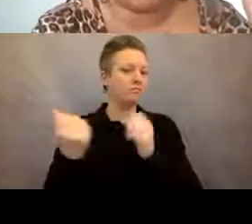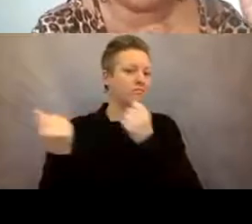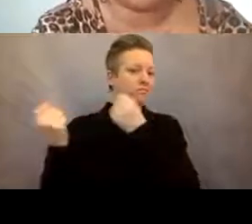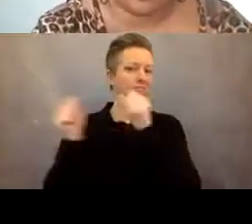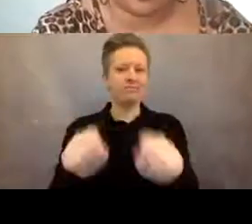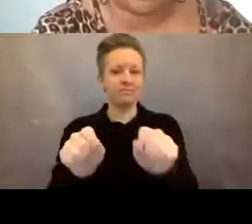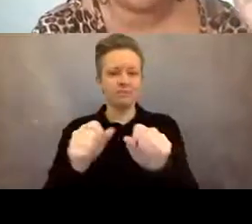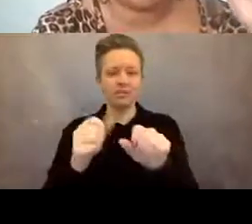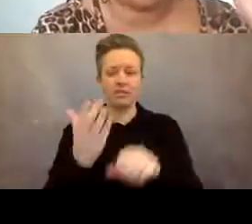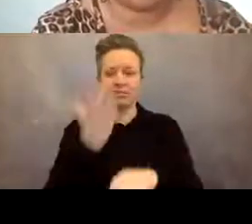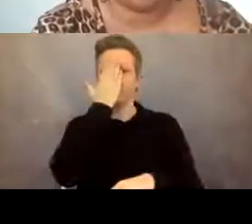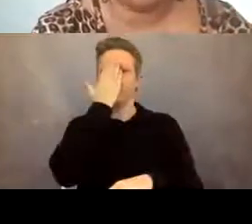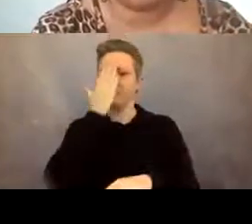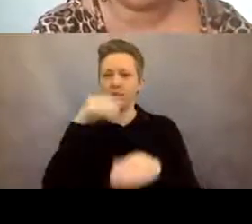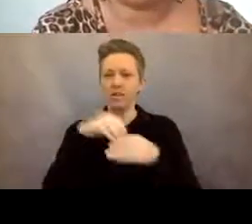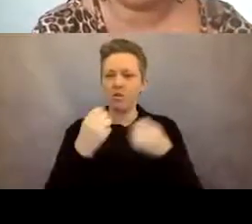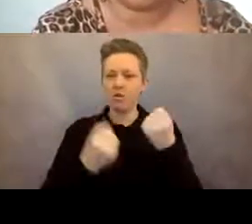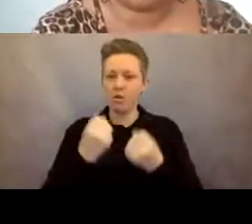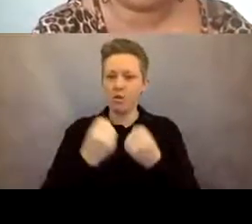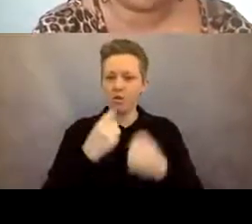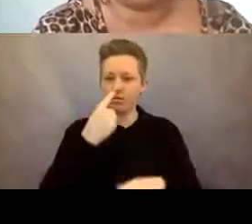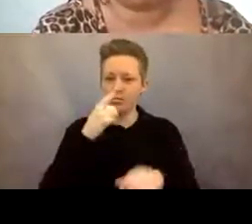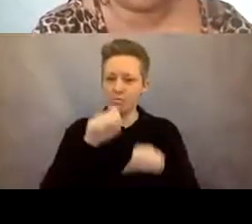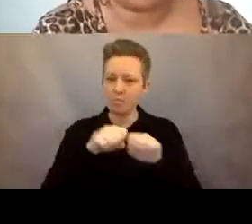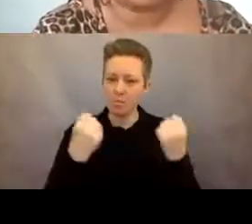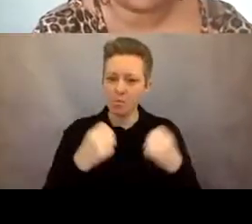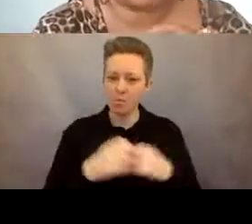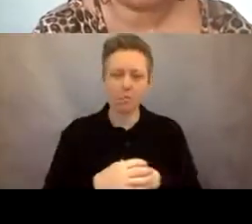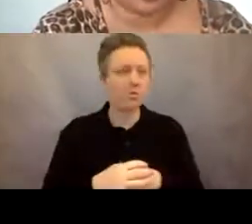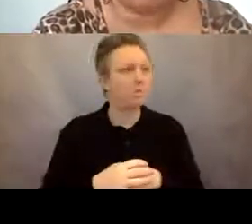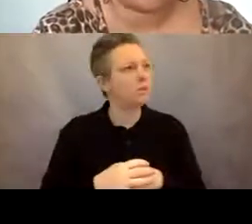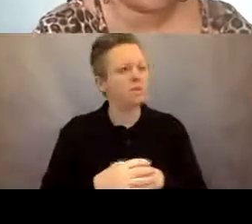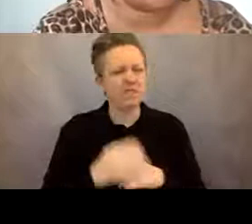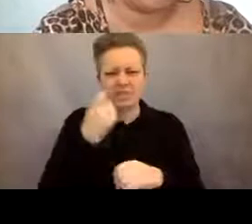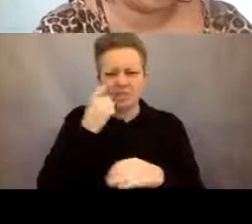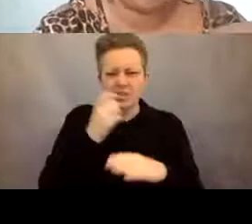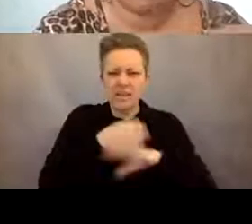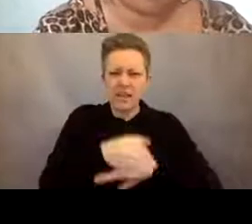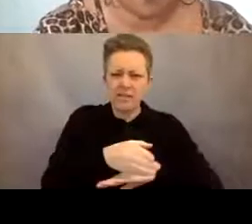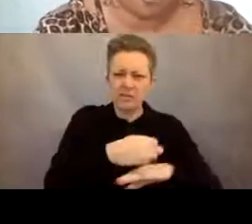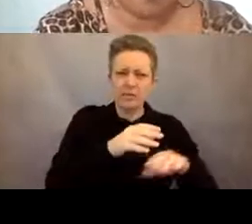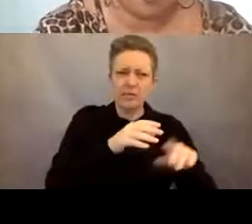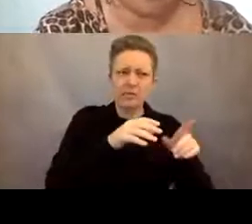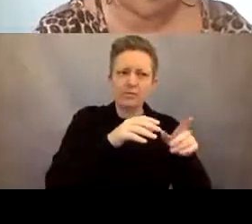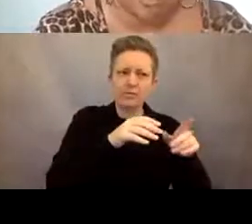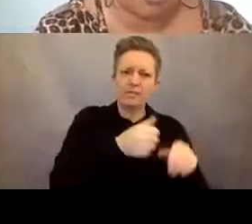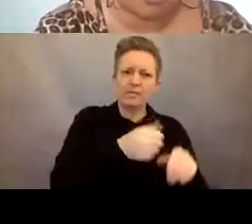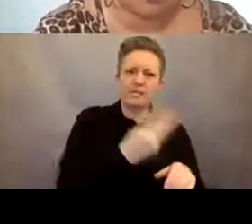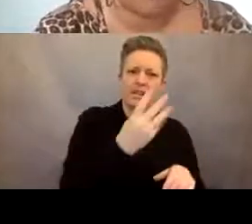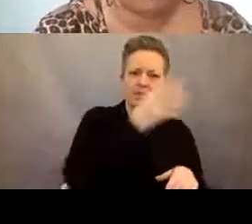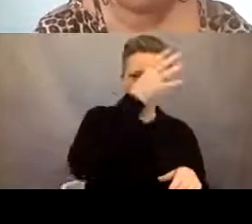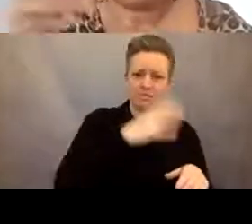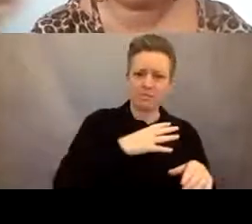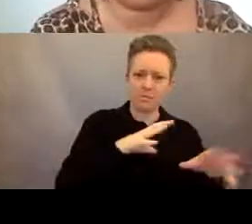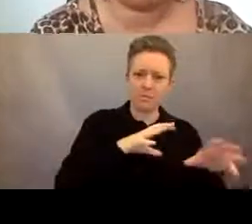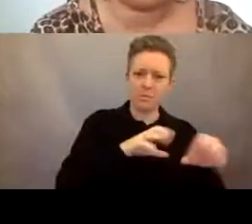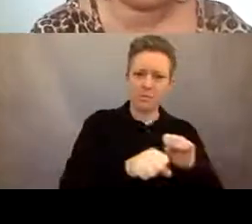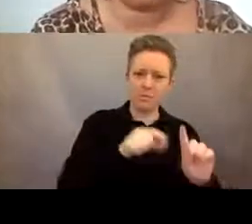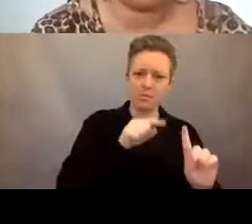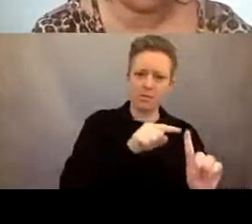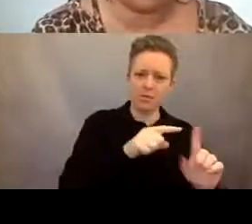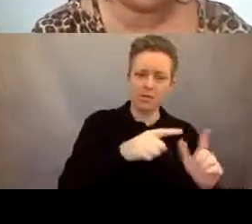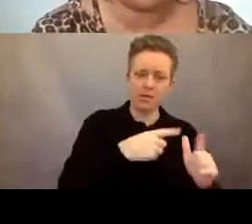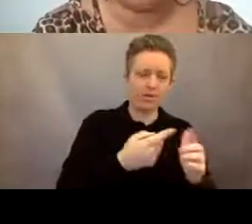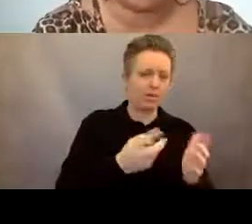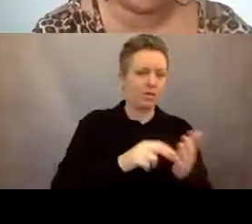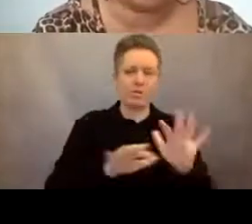think about, again, not only those multiple layers of violence that a survivor can experience before they even interact with you, but then what